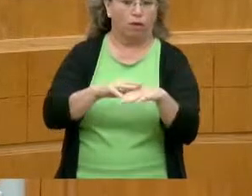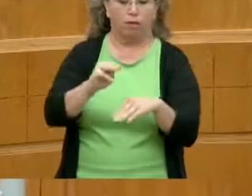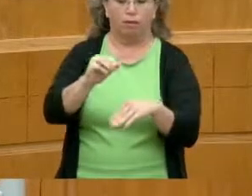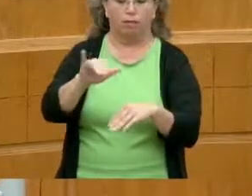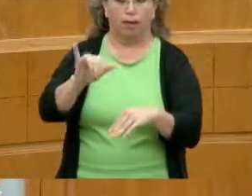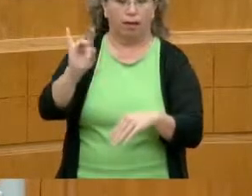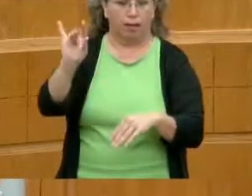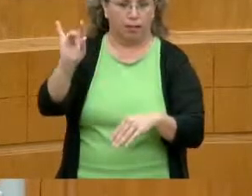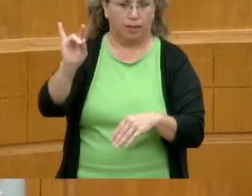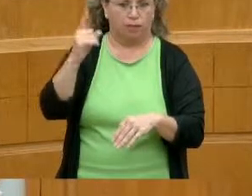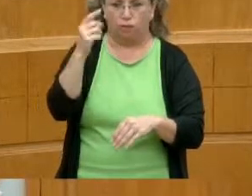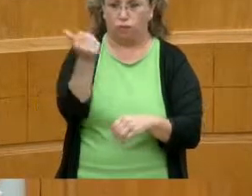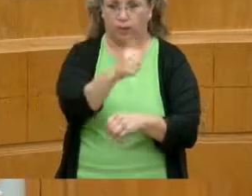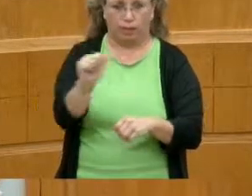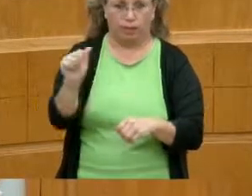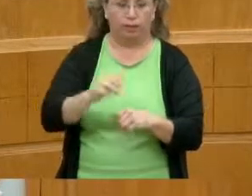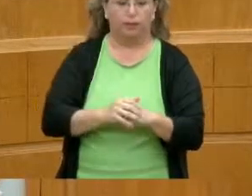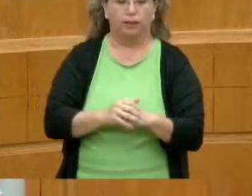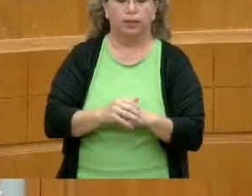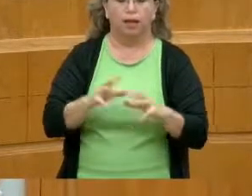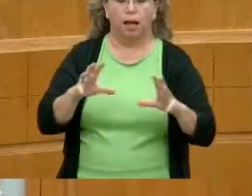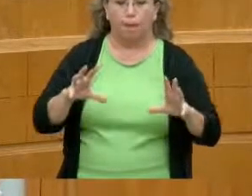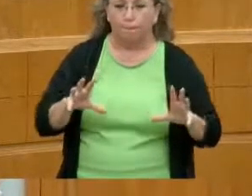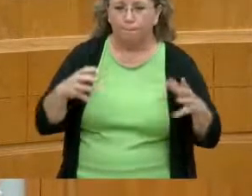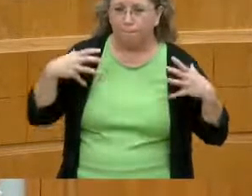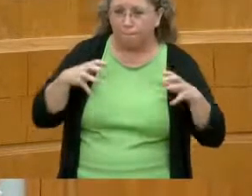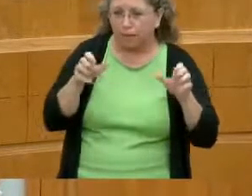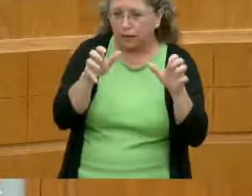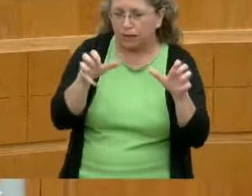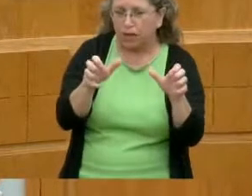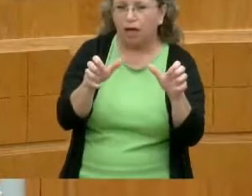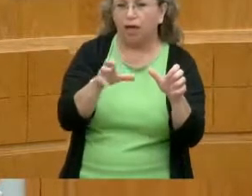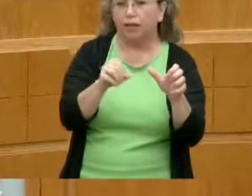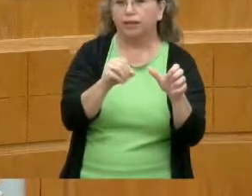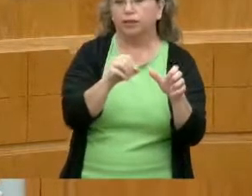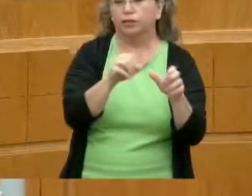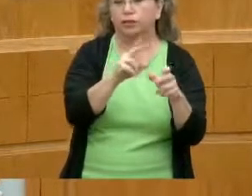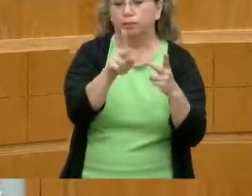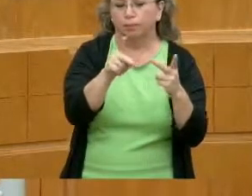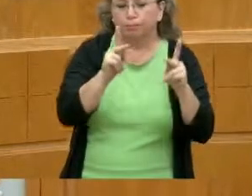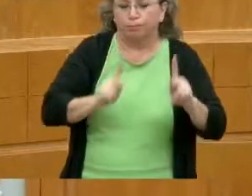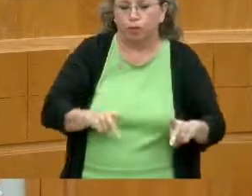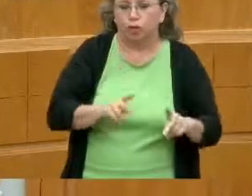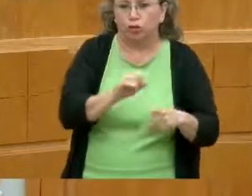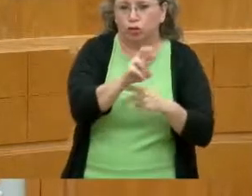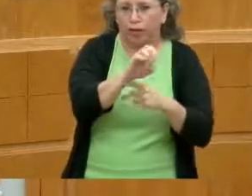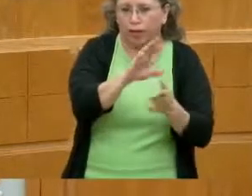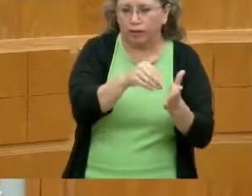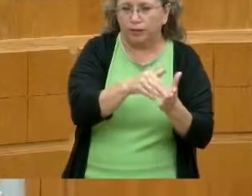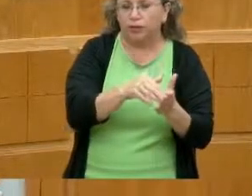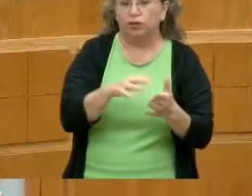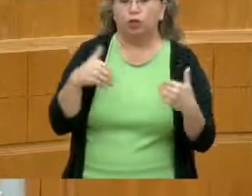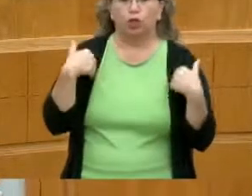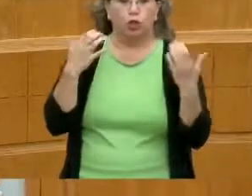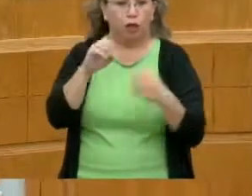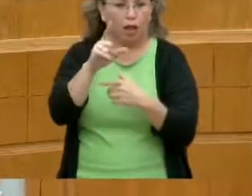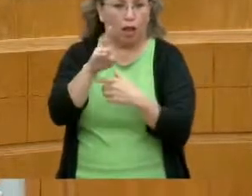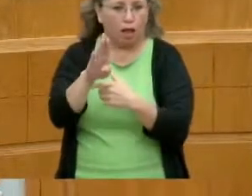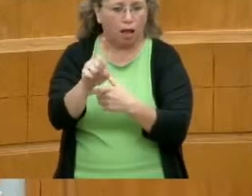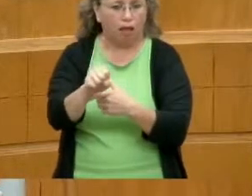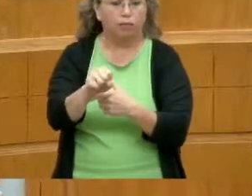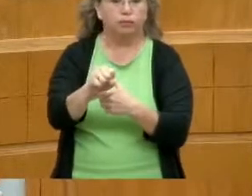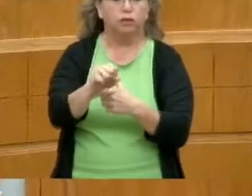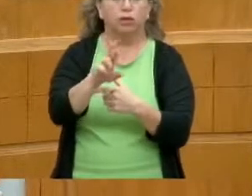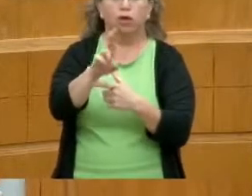18th. Massage and personal care centers, May 18th. Youth clubs can open May 18th. Rodeo and